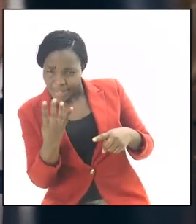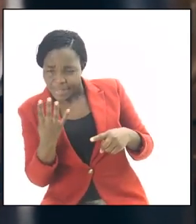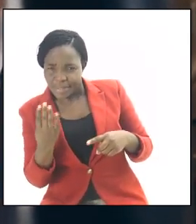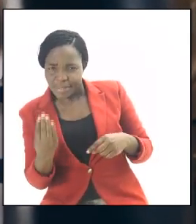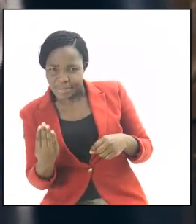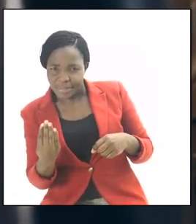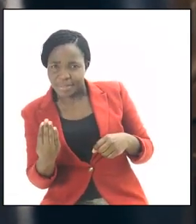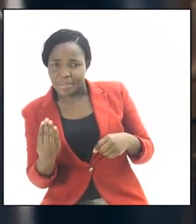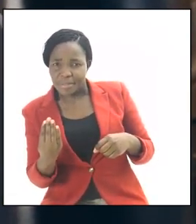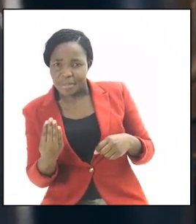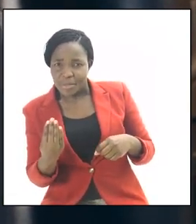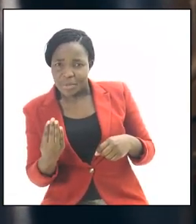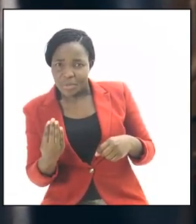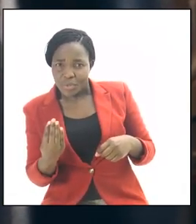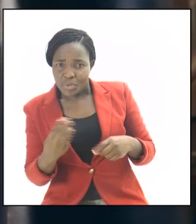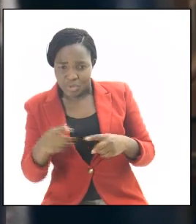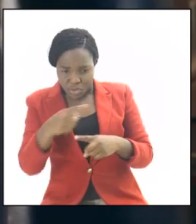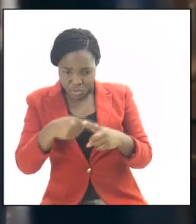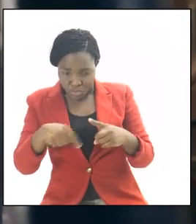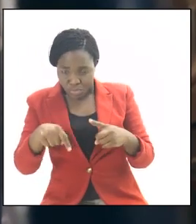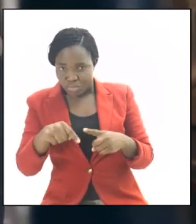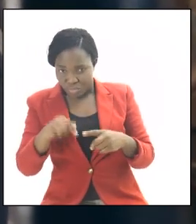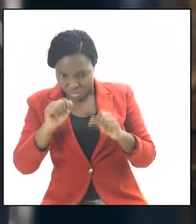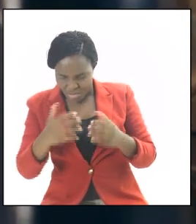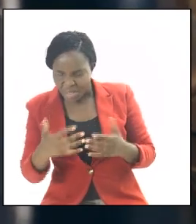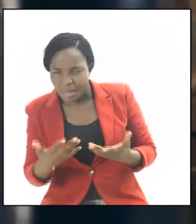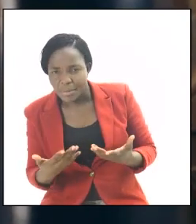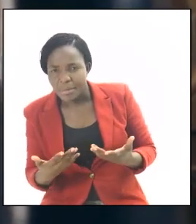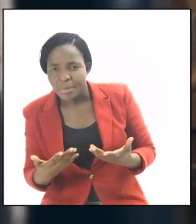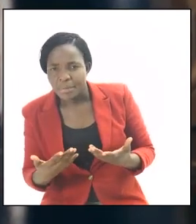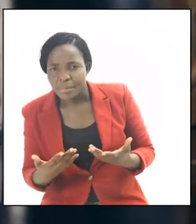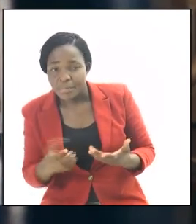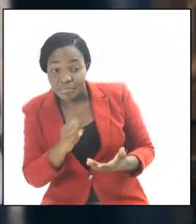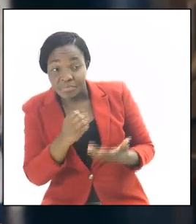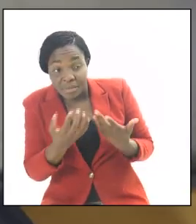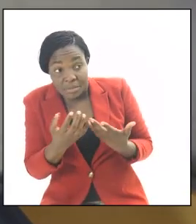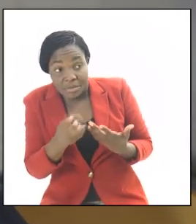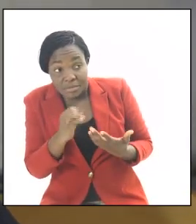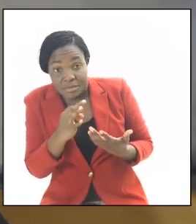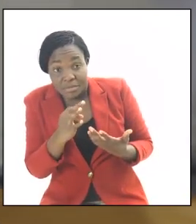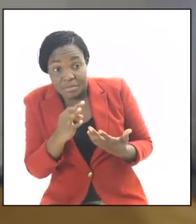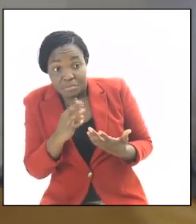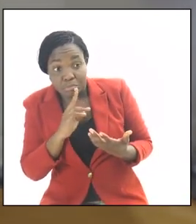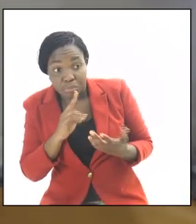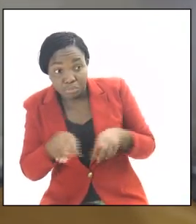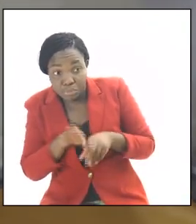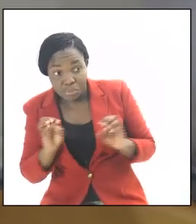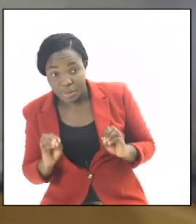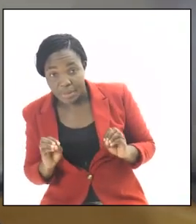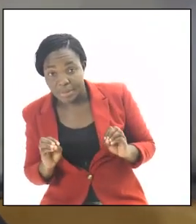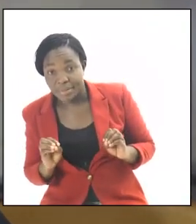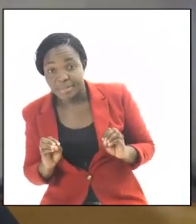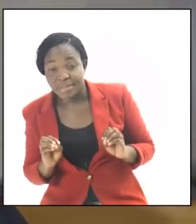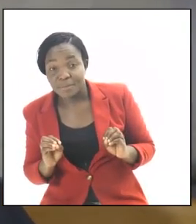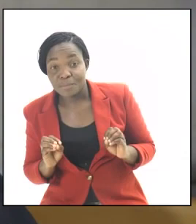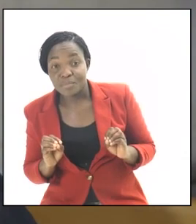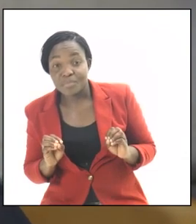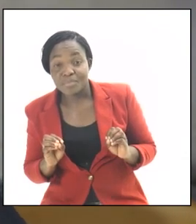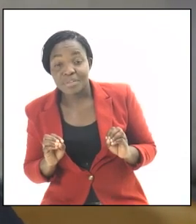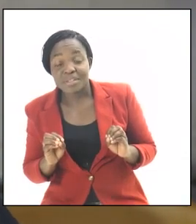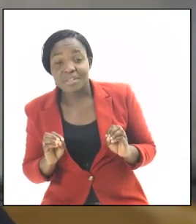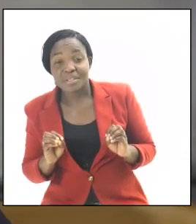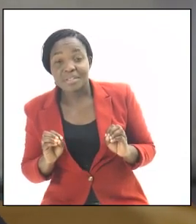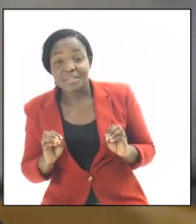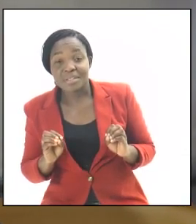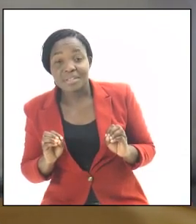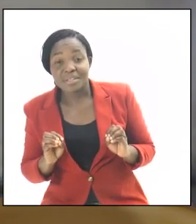the length of the circumference should really be. If we don't get the same circumference as we measured